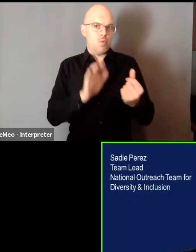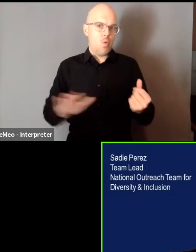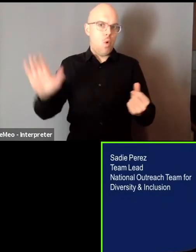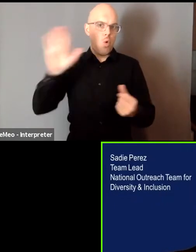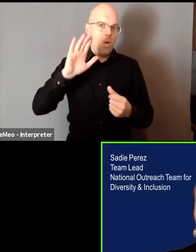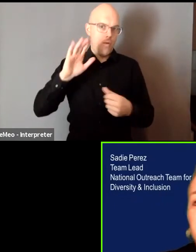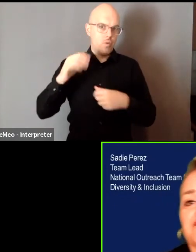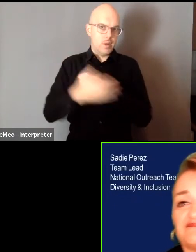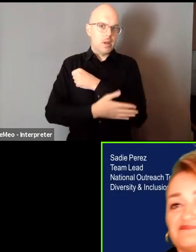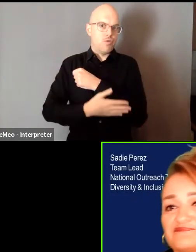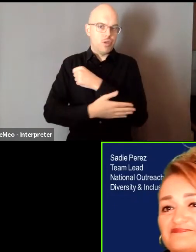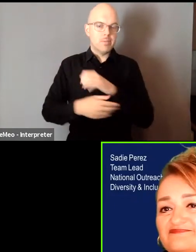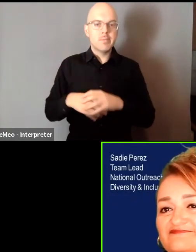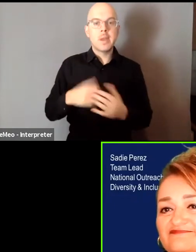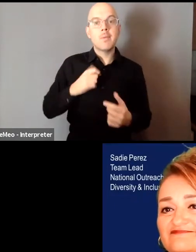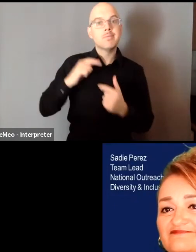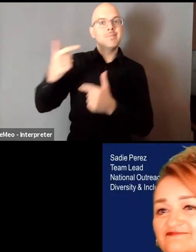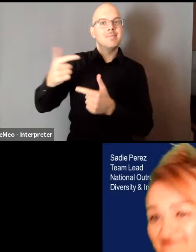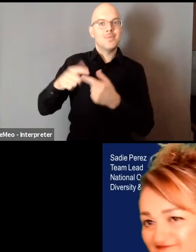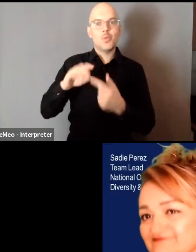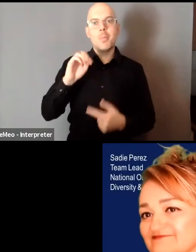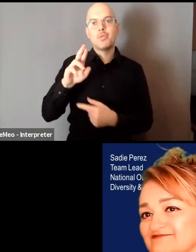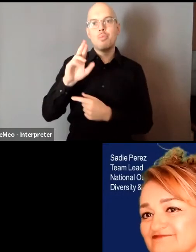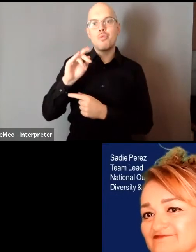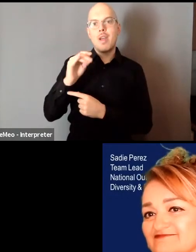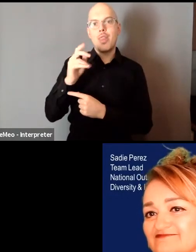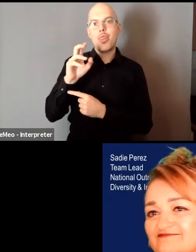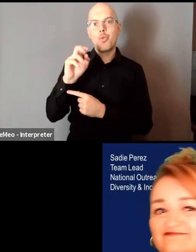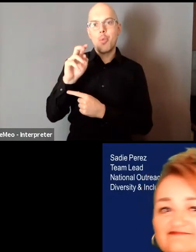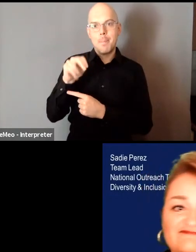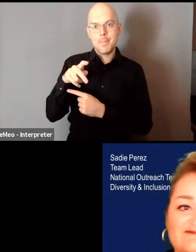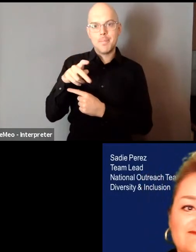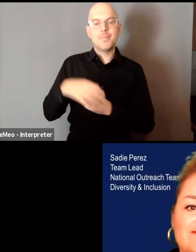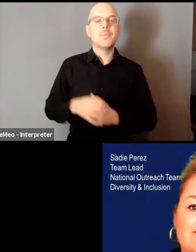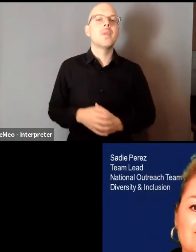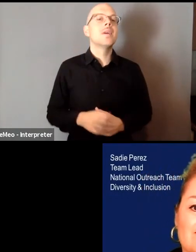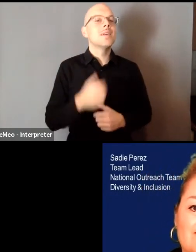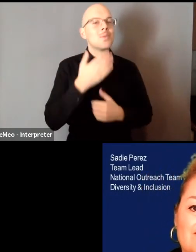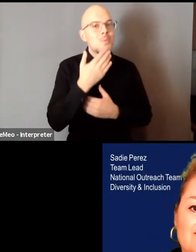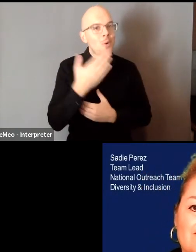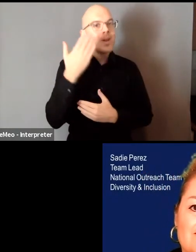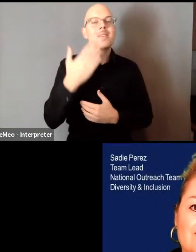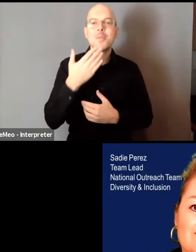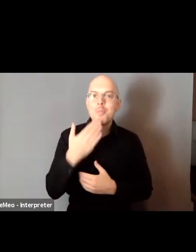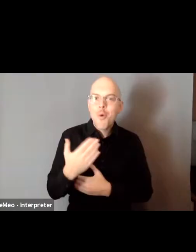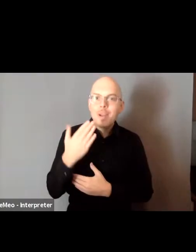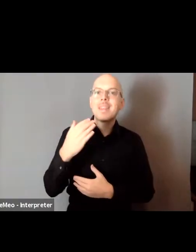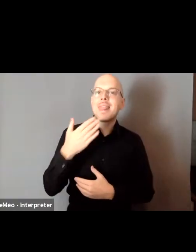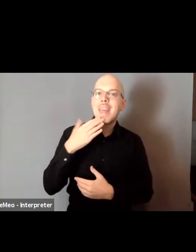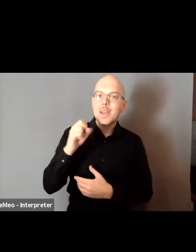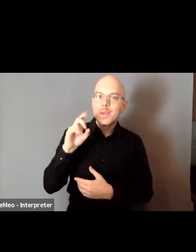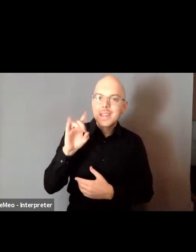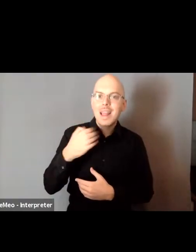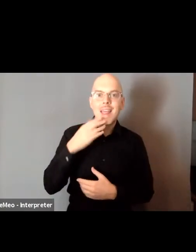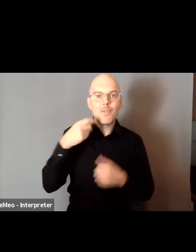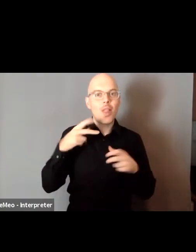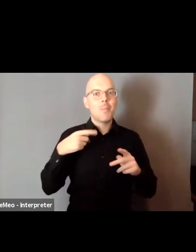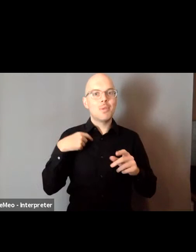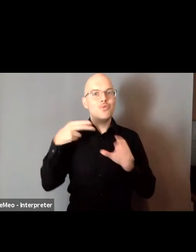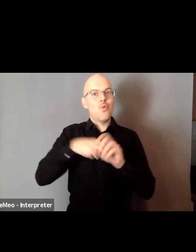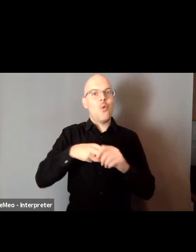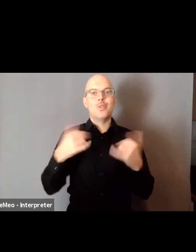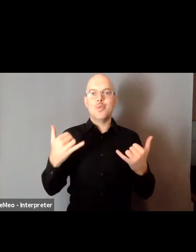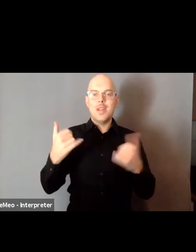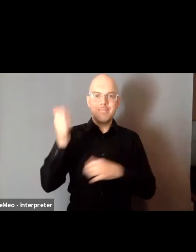Throop. Thank you, Sadie, and good morning, everyone, and thank you for allowing me to participate in today's event. My name is